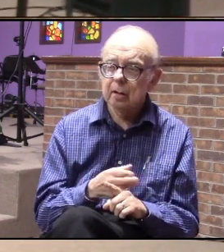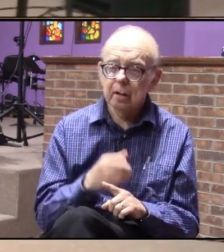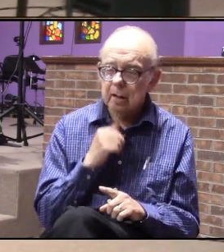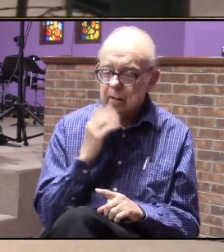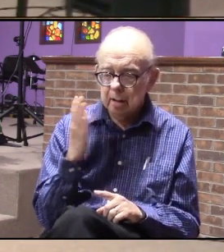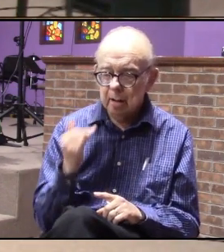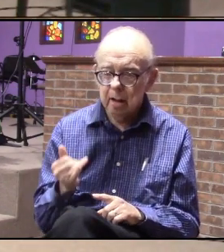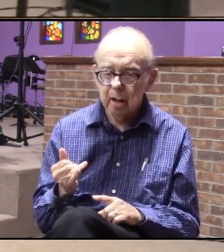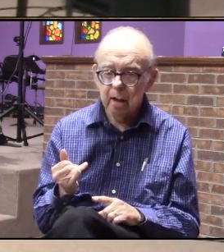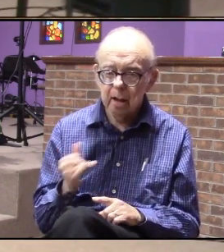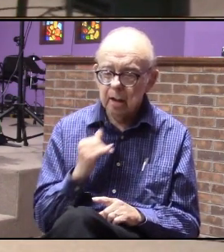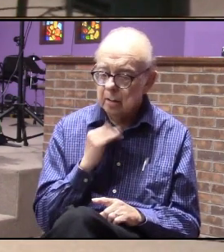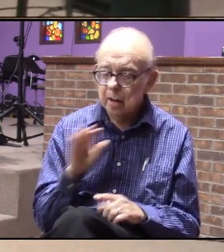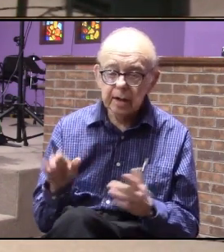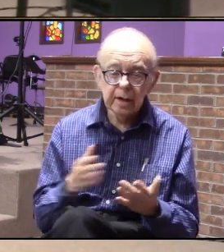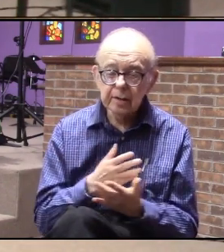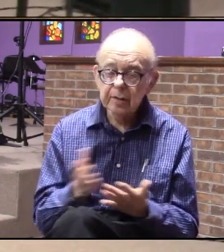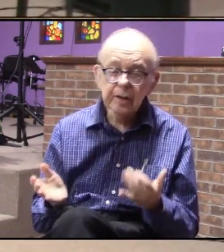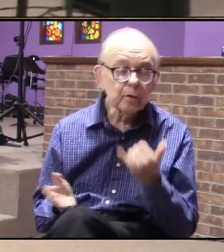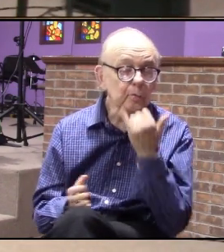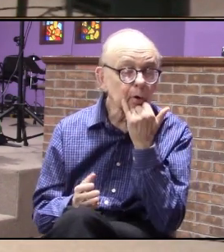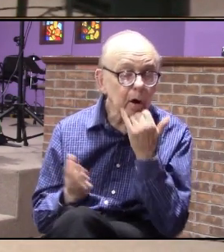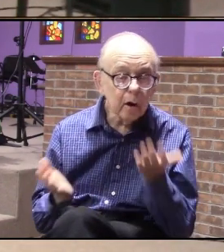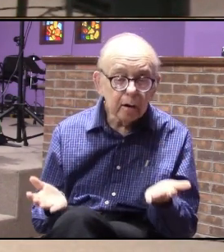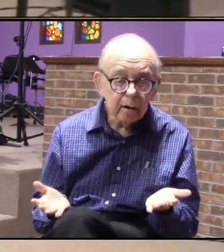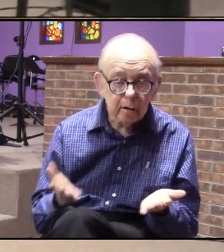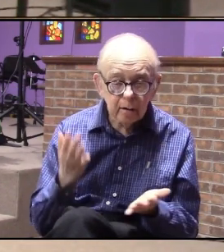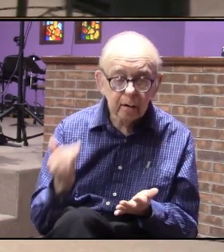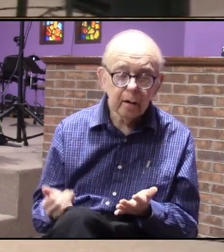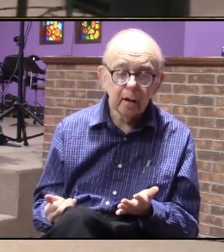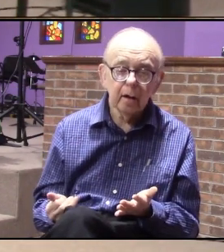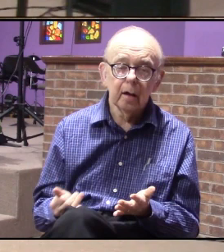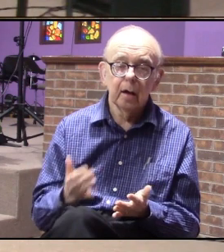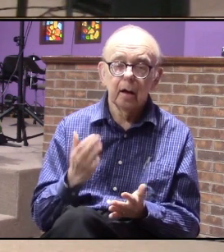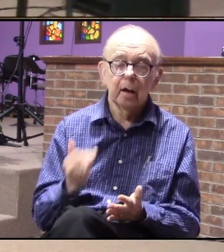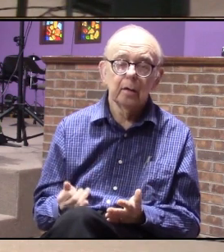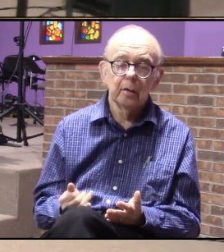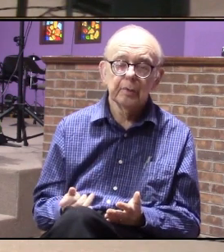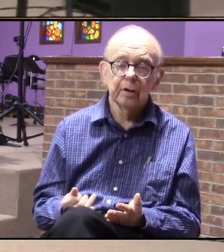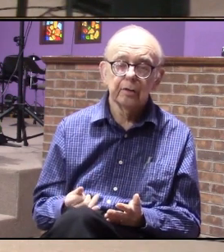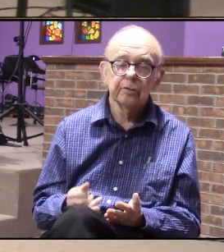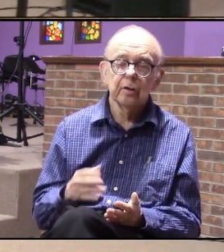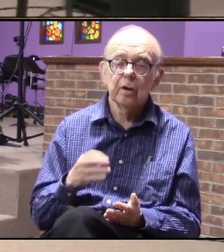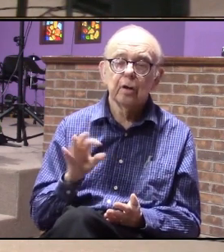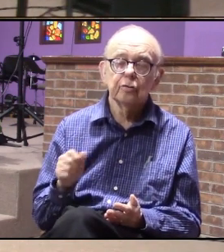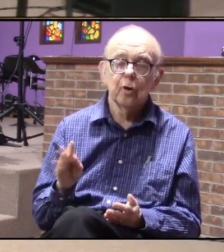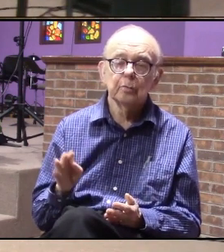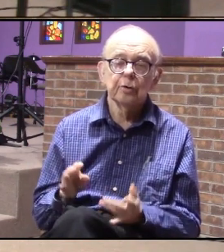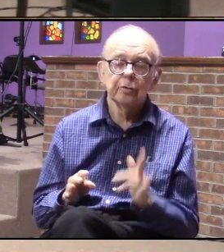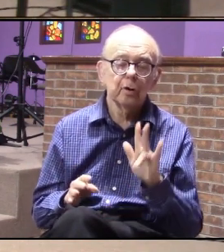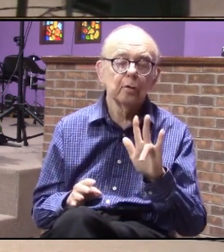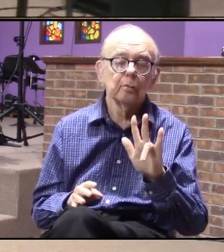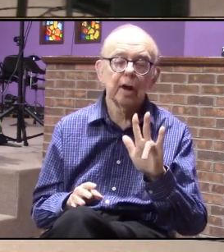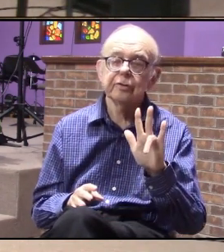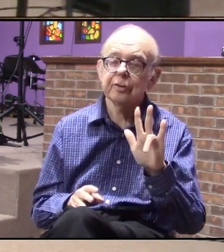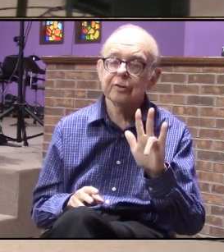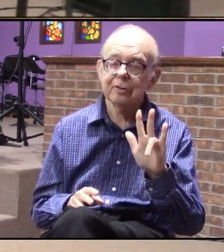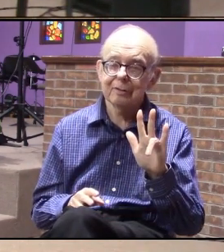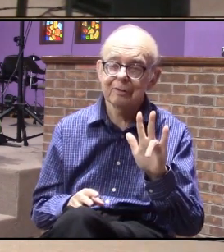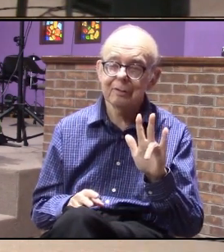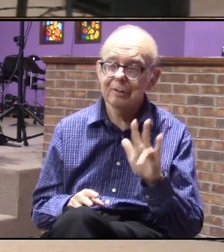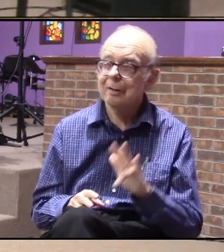Not because he did anything wrong, but because he was righteous. So